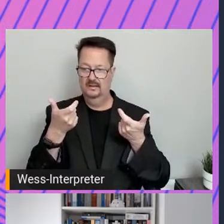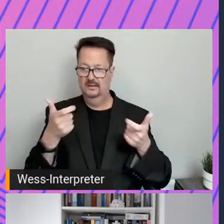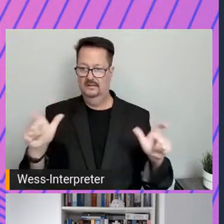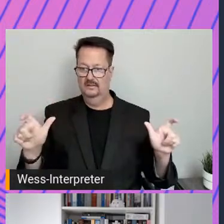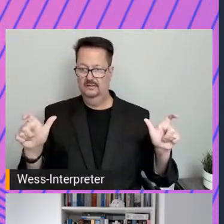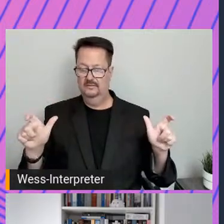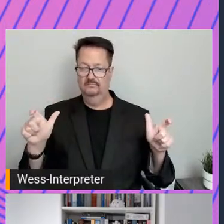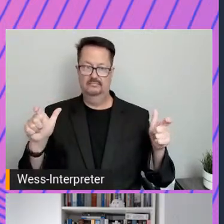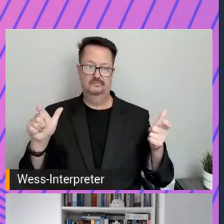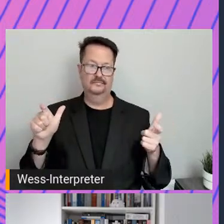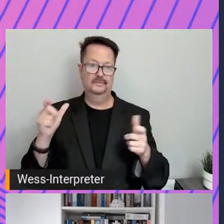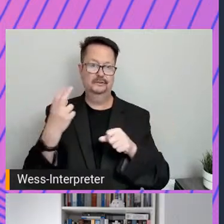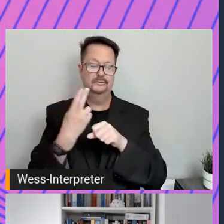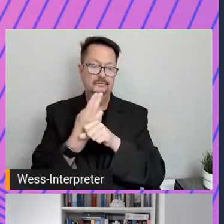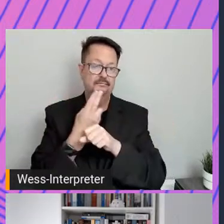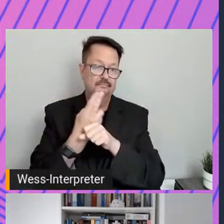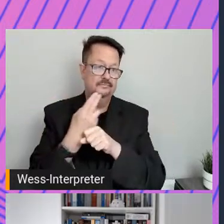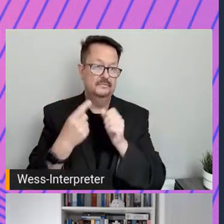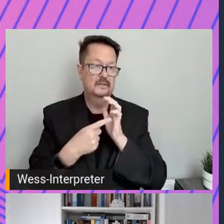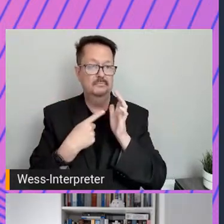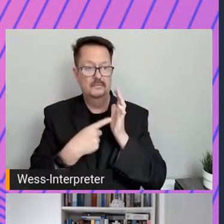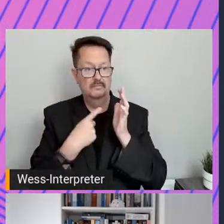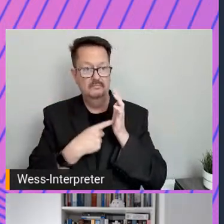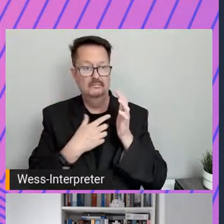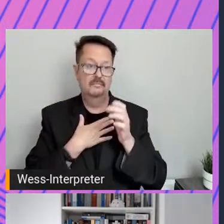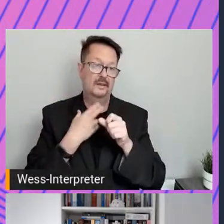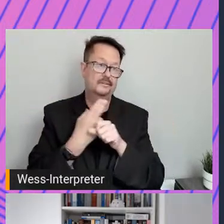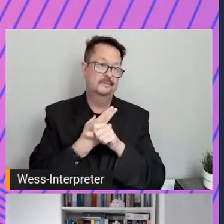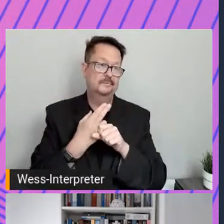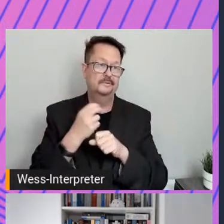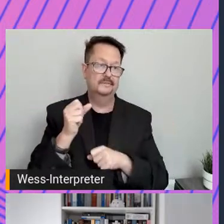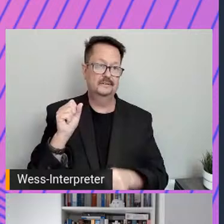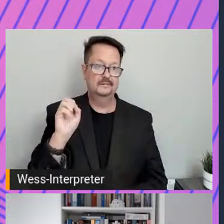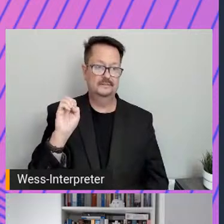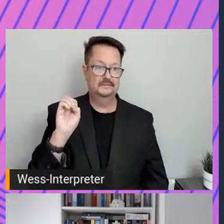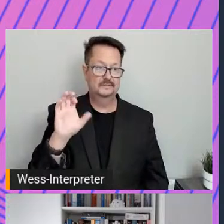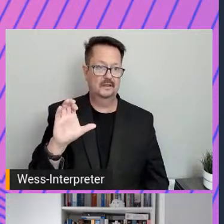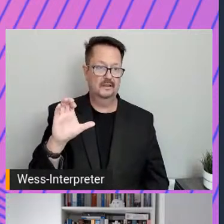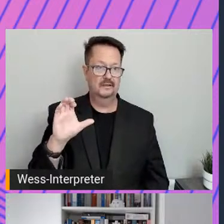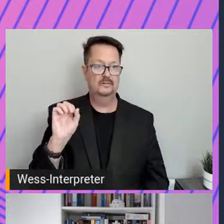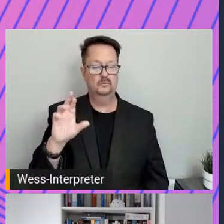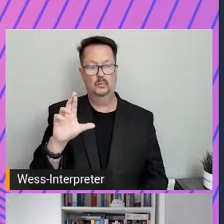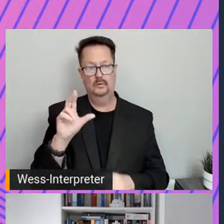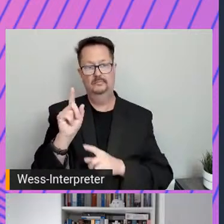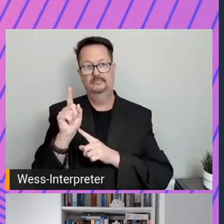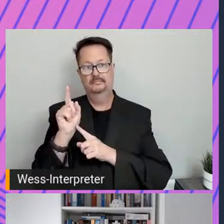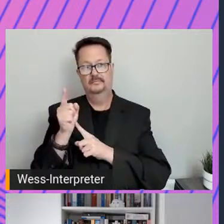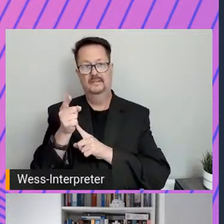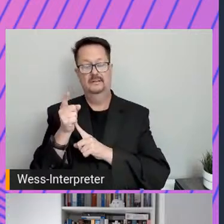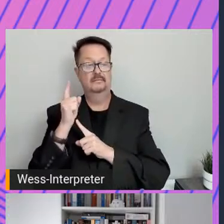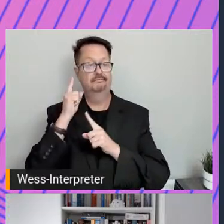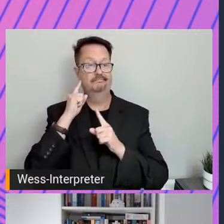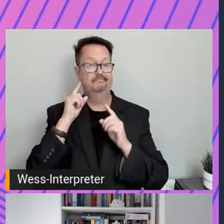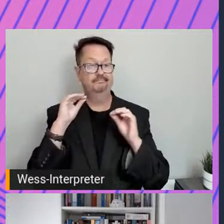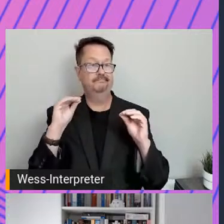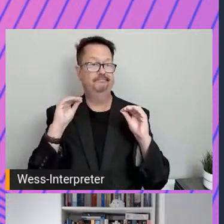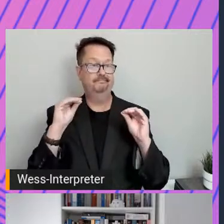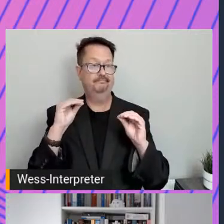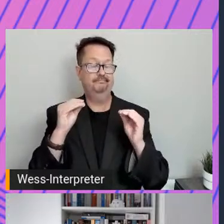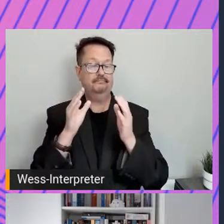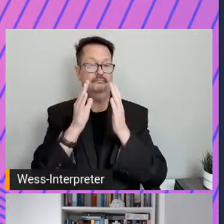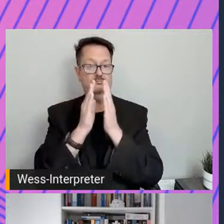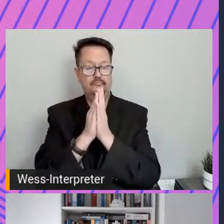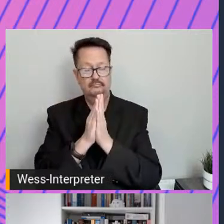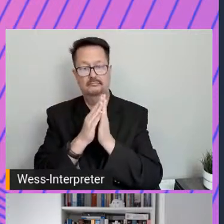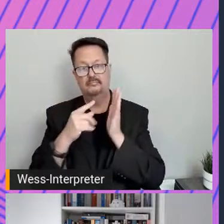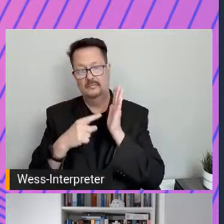so sometimes, my service could go seconds or maybe even minutes without having any request. Periodically a user will come